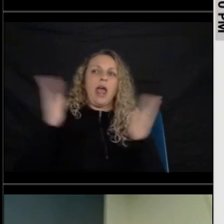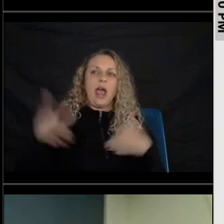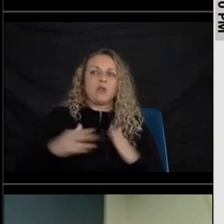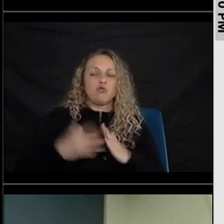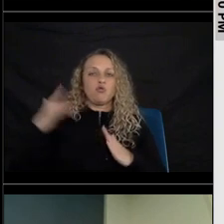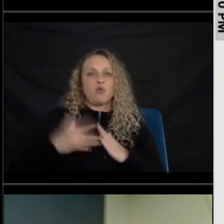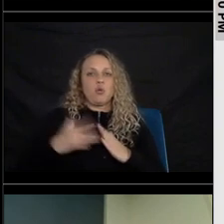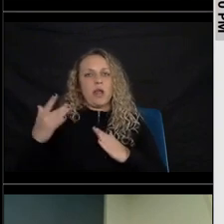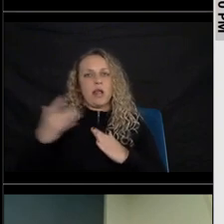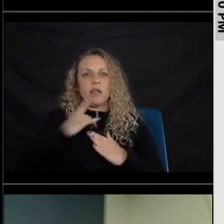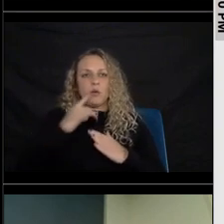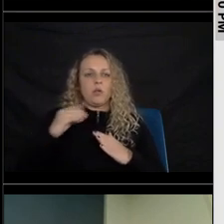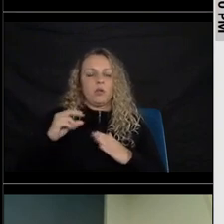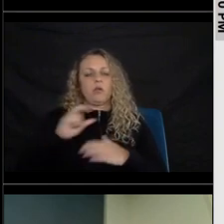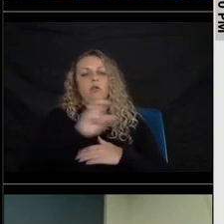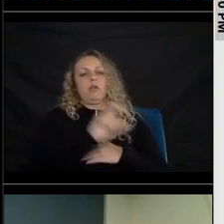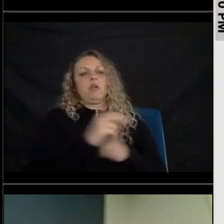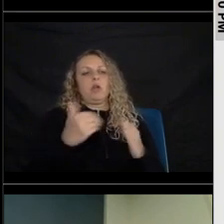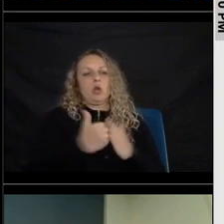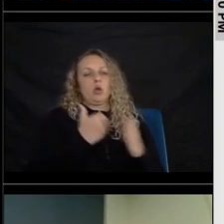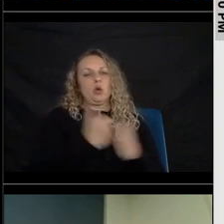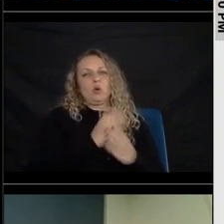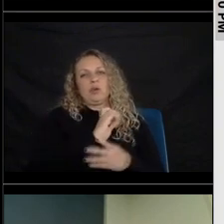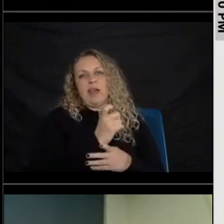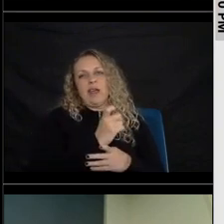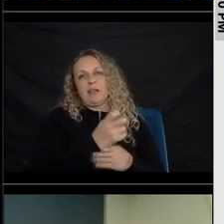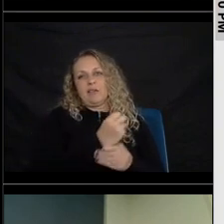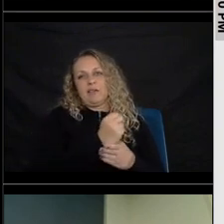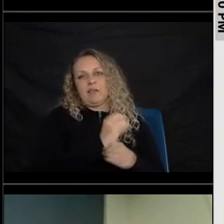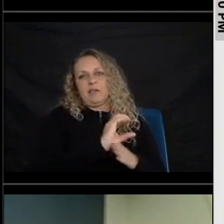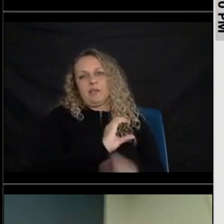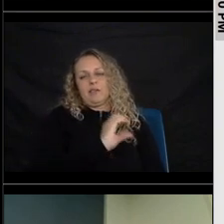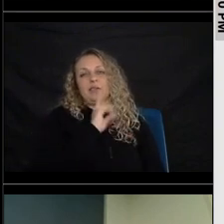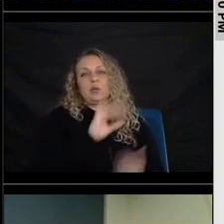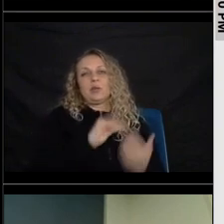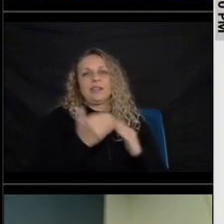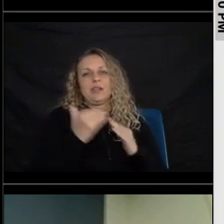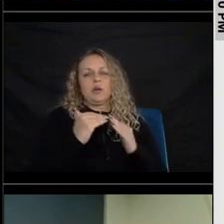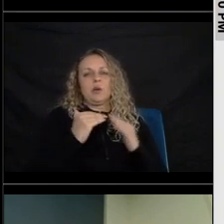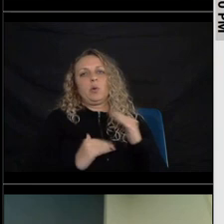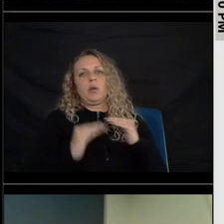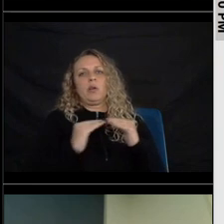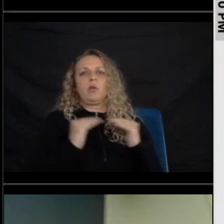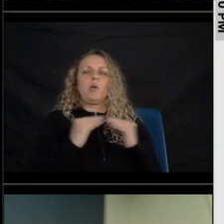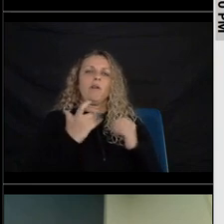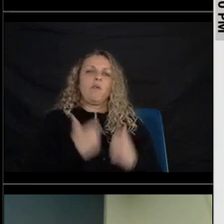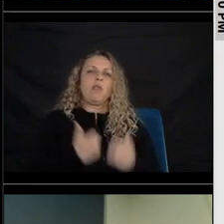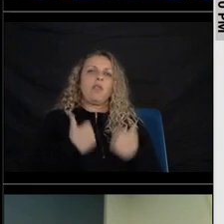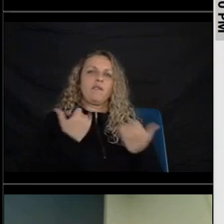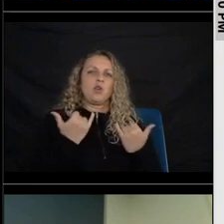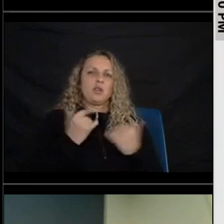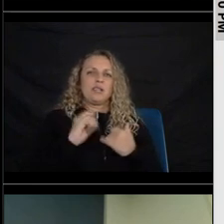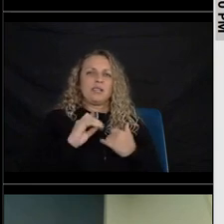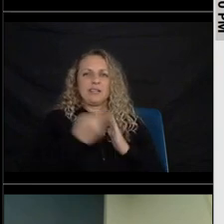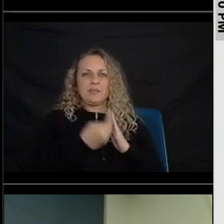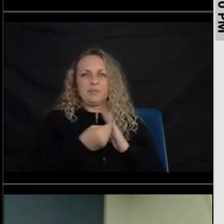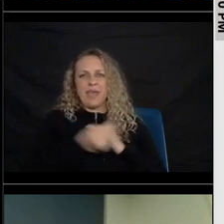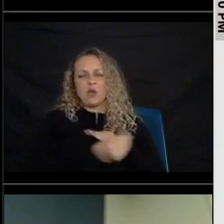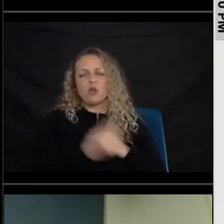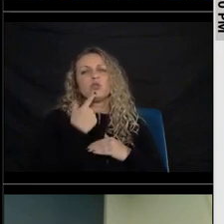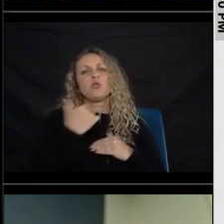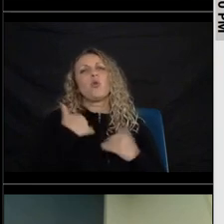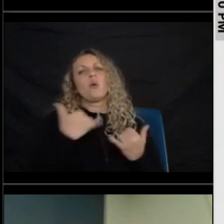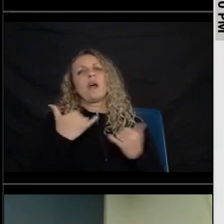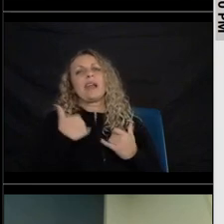rarely translate into adequate new net taxes. Extra density results in lower quality of life for current taxpayers. Examples of this